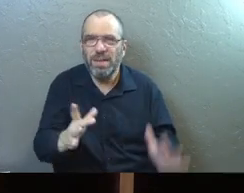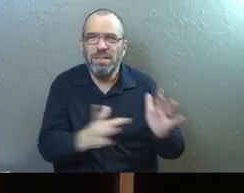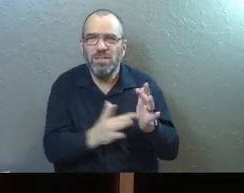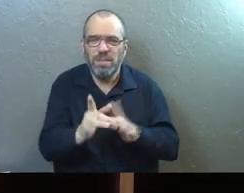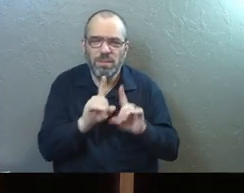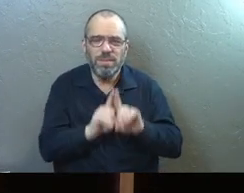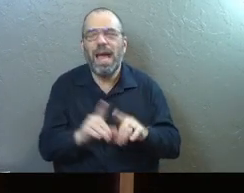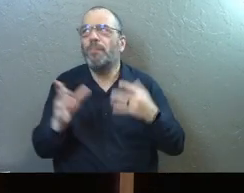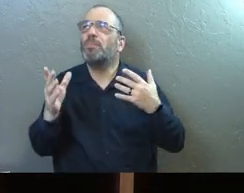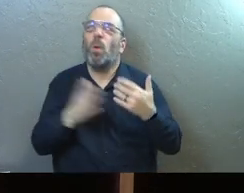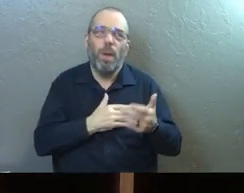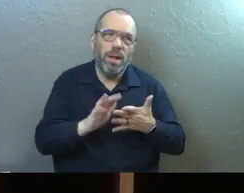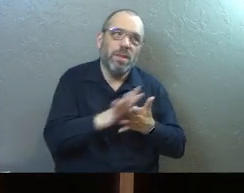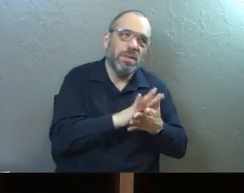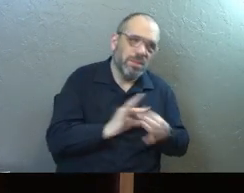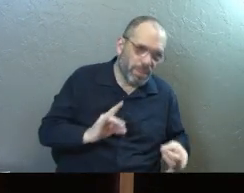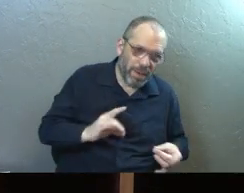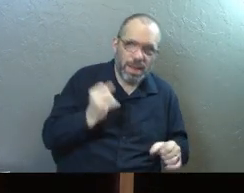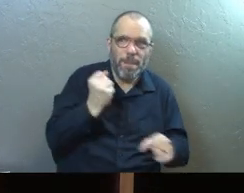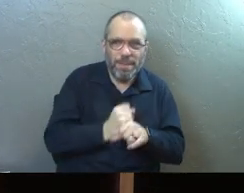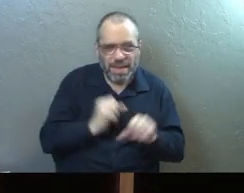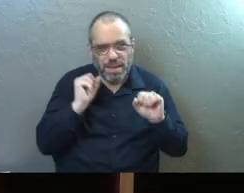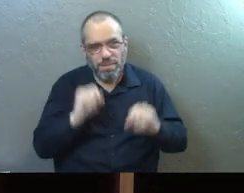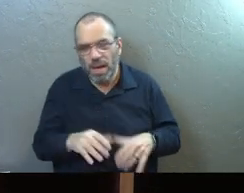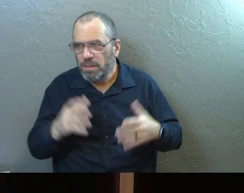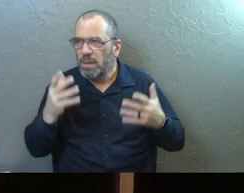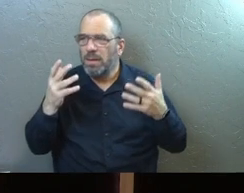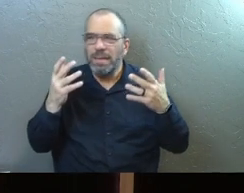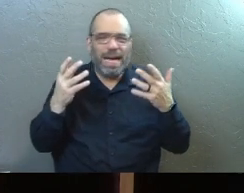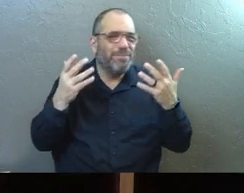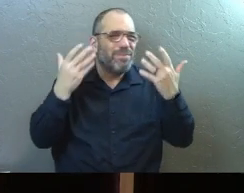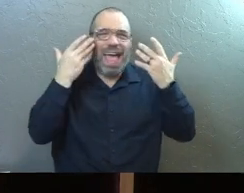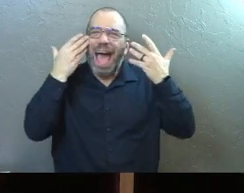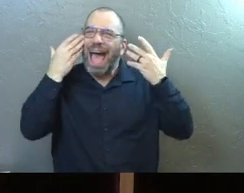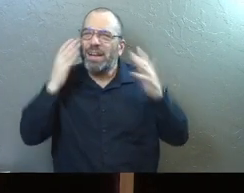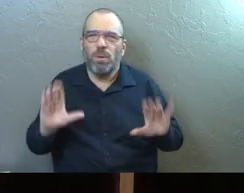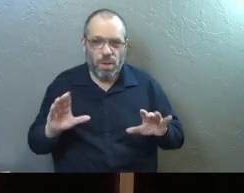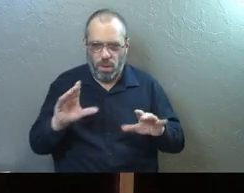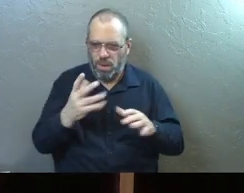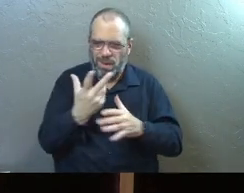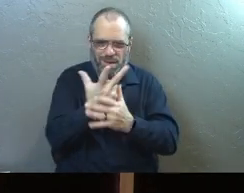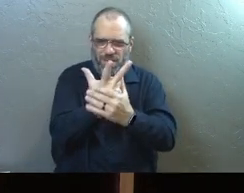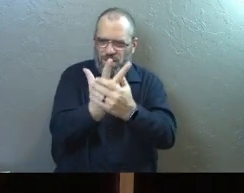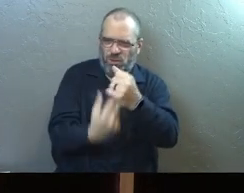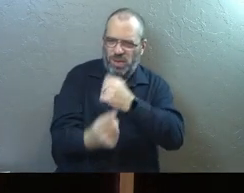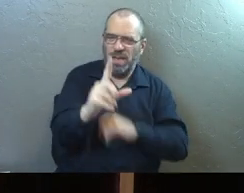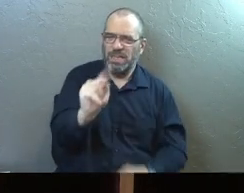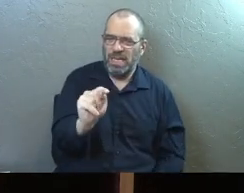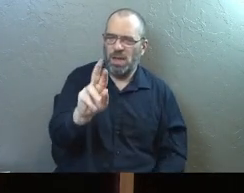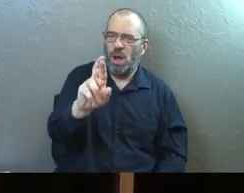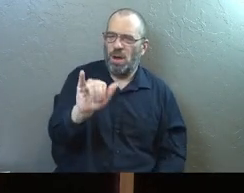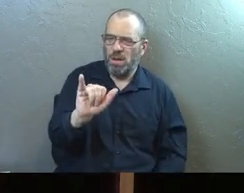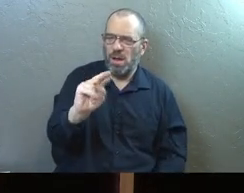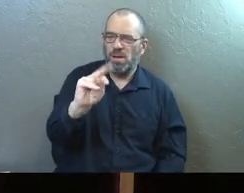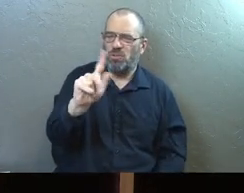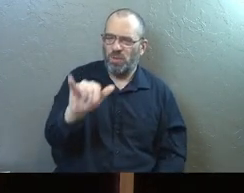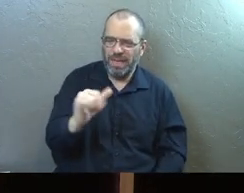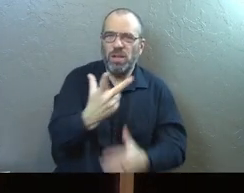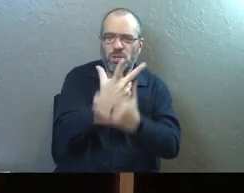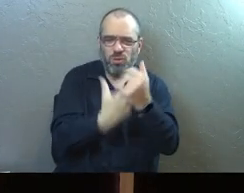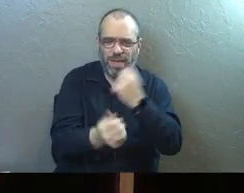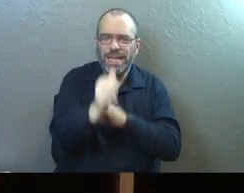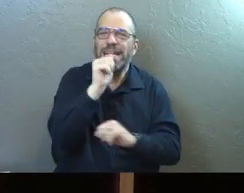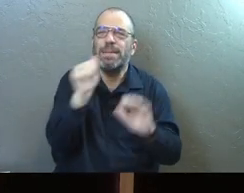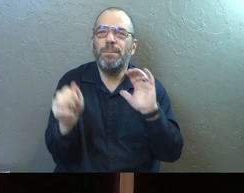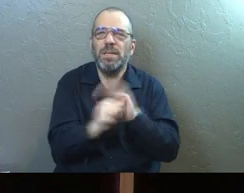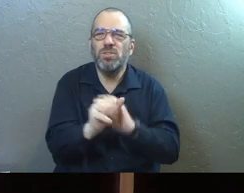you. Now, whether or not it's the Spirit that makes that possible, I don't know. The Trinity is got a lot going on mystery-wise,